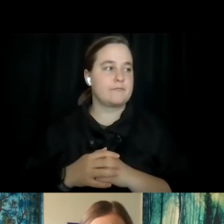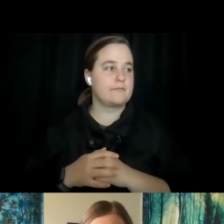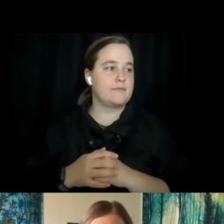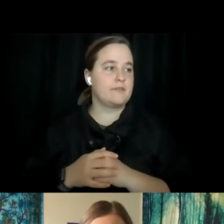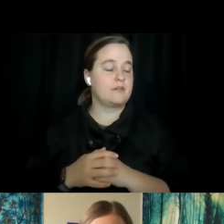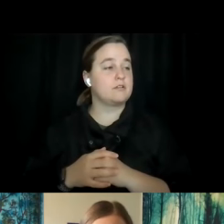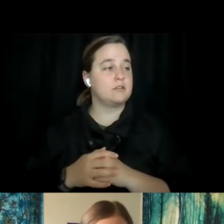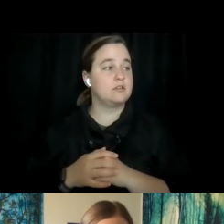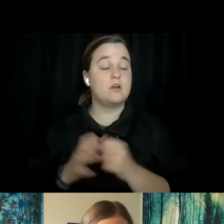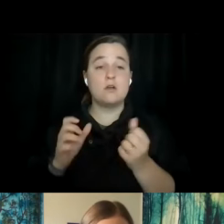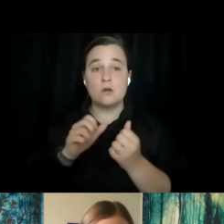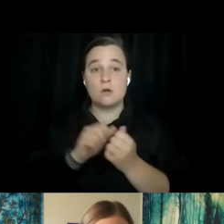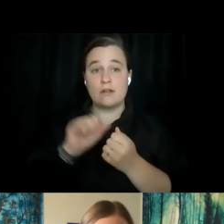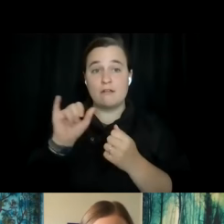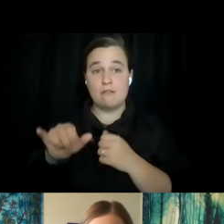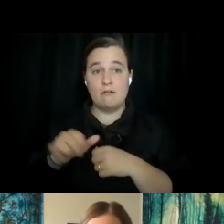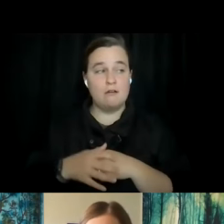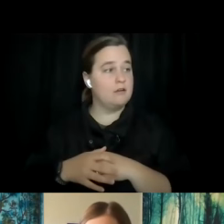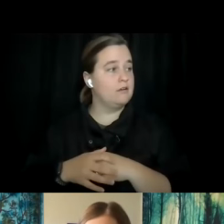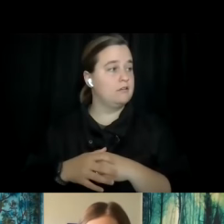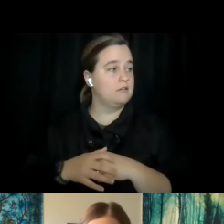So with that,